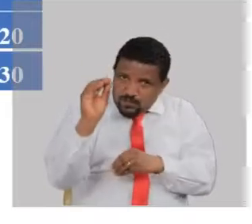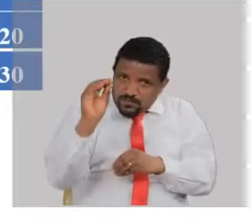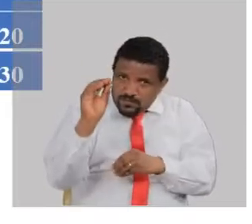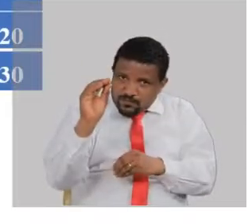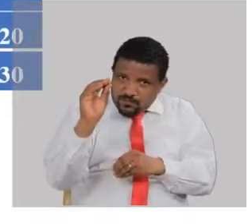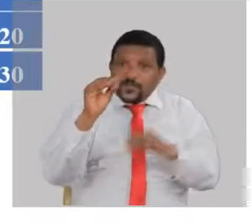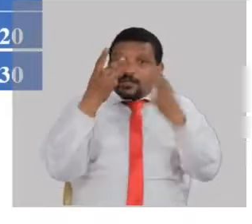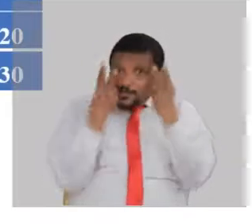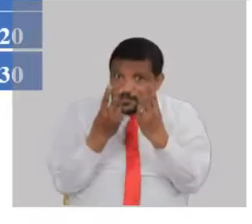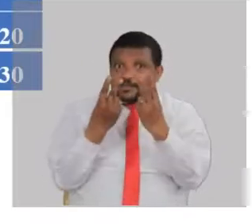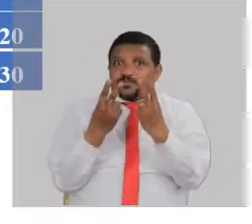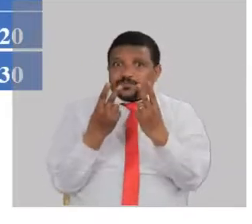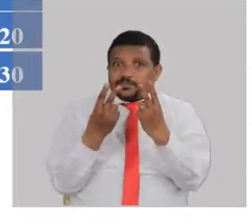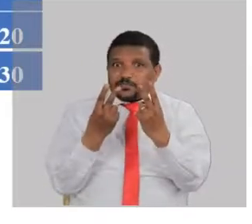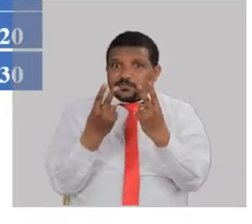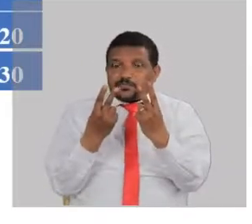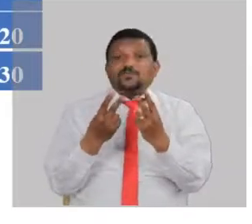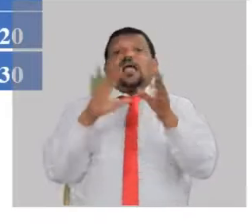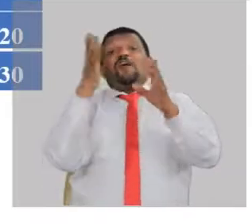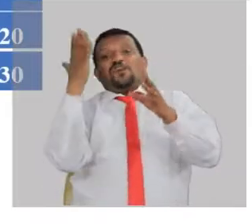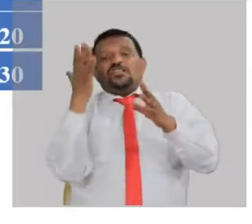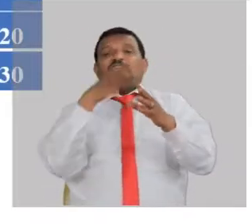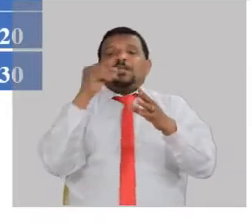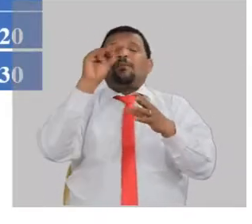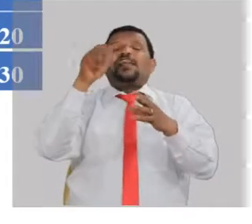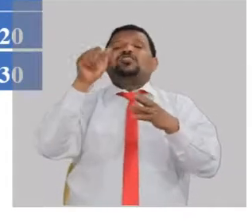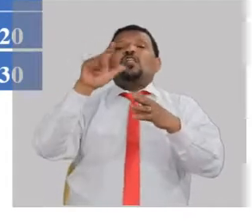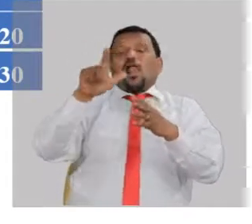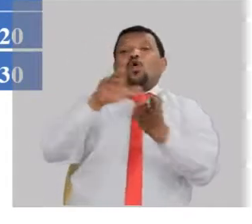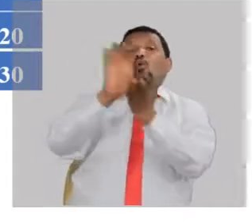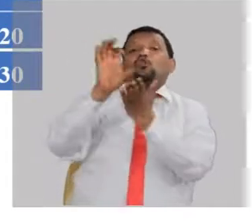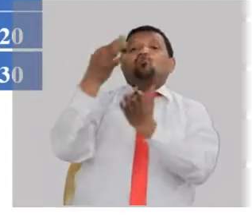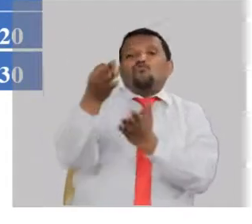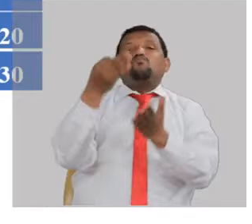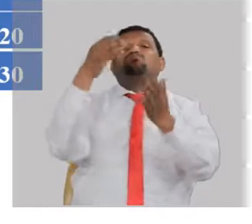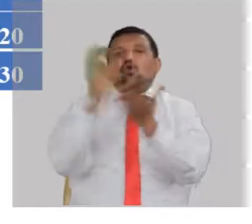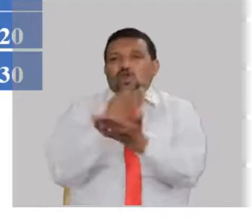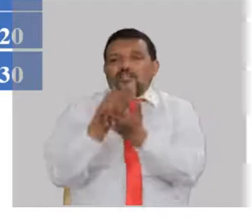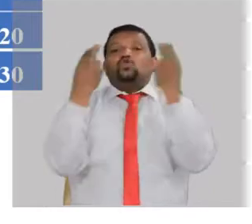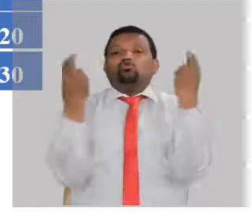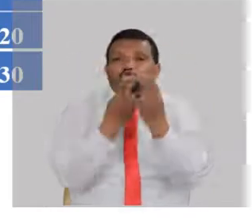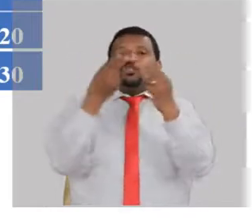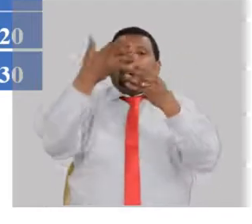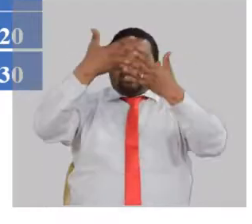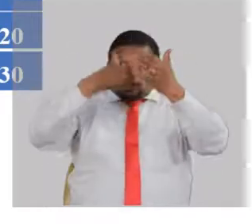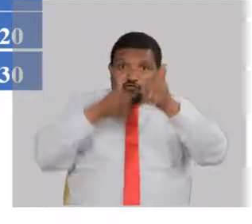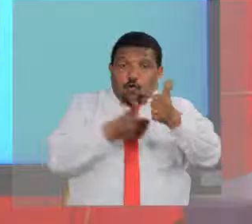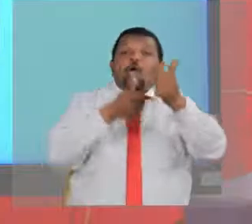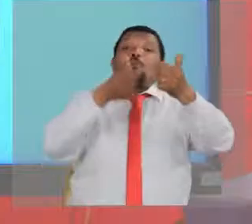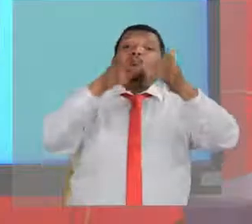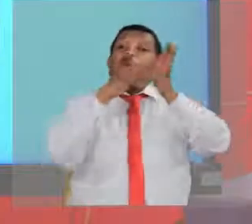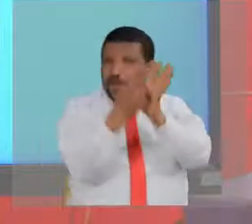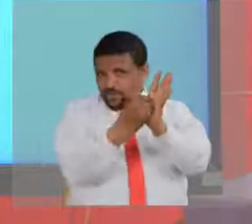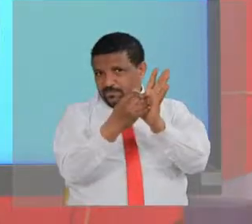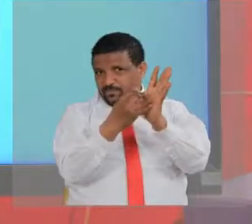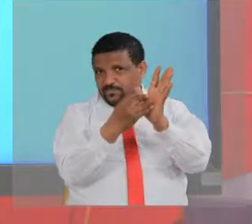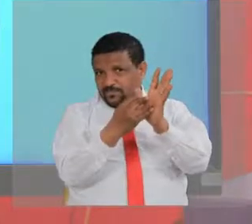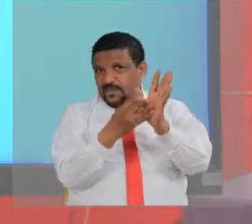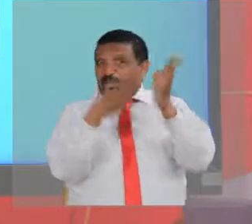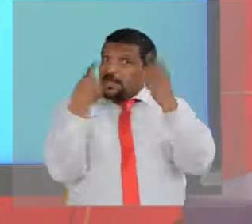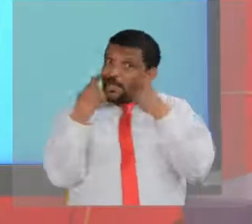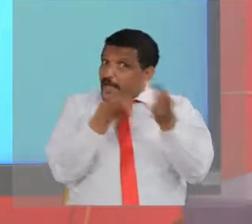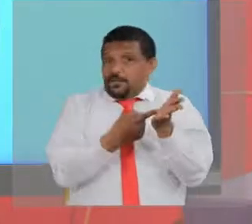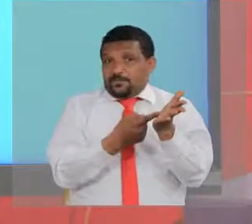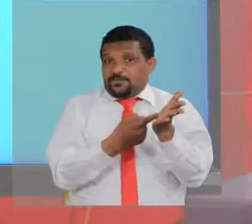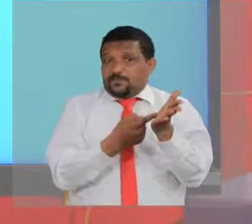let's see the average and marginal costs of production using the following model.